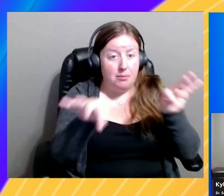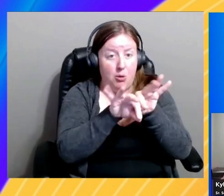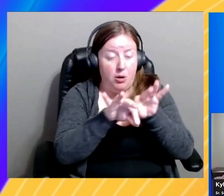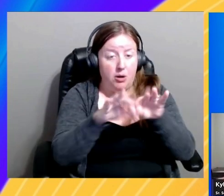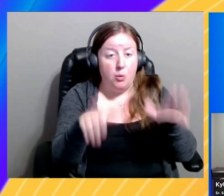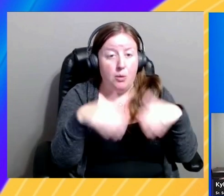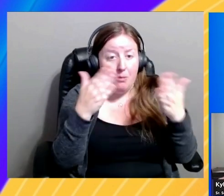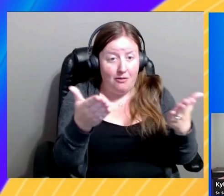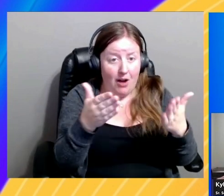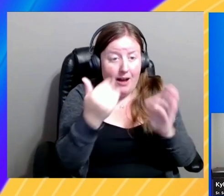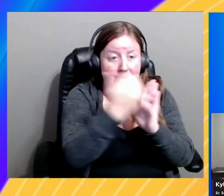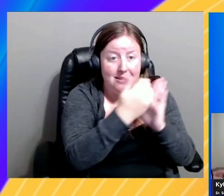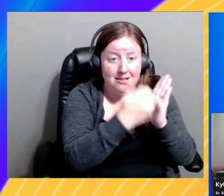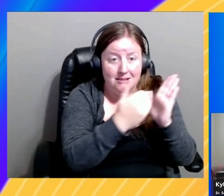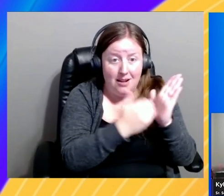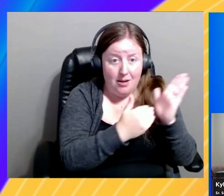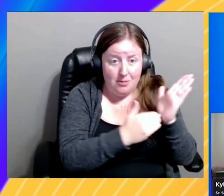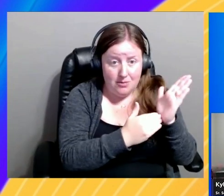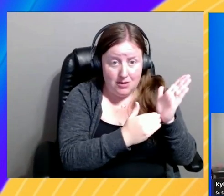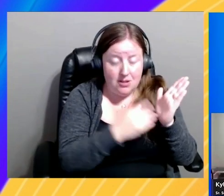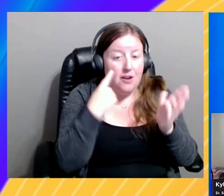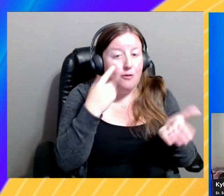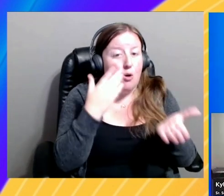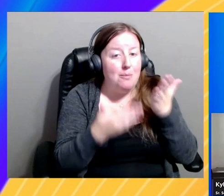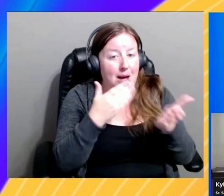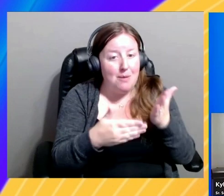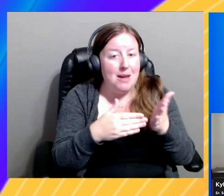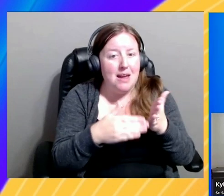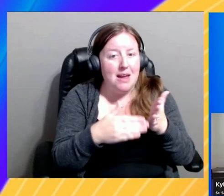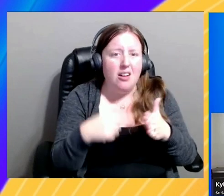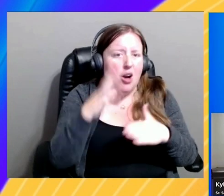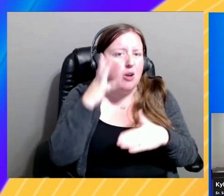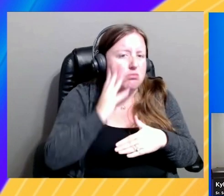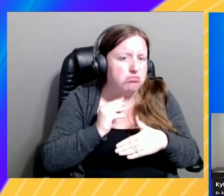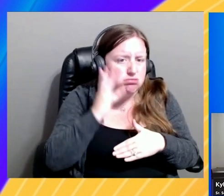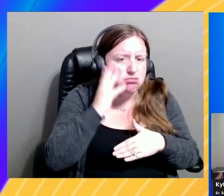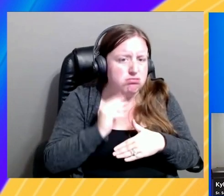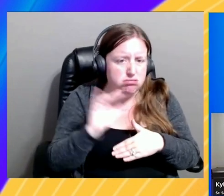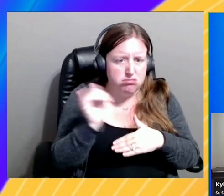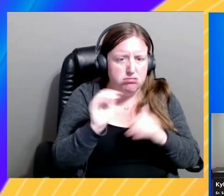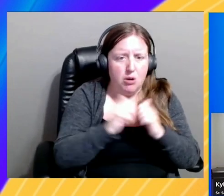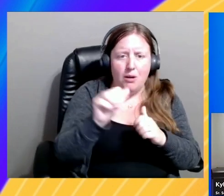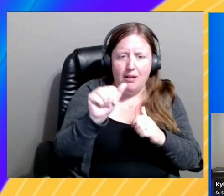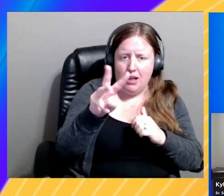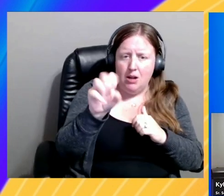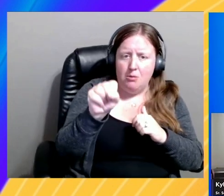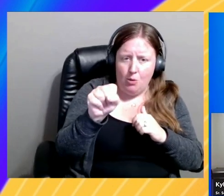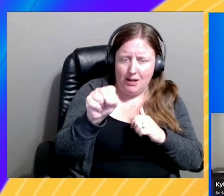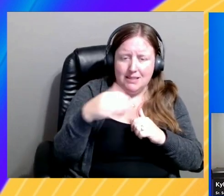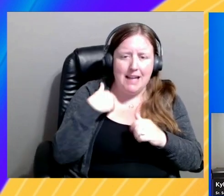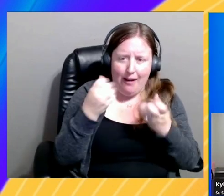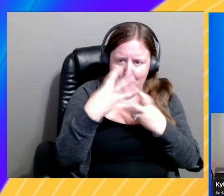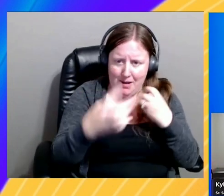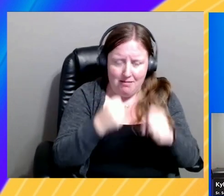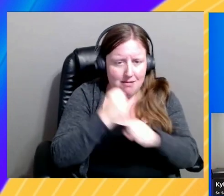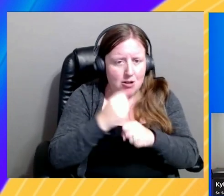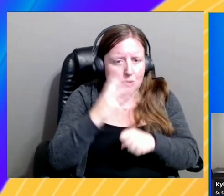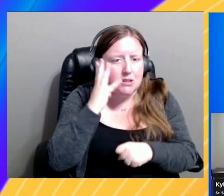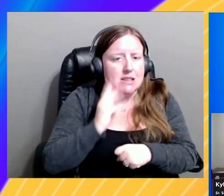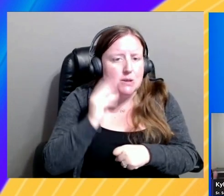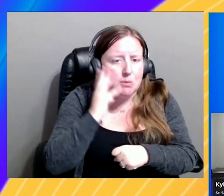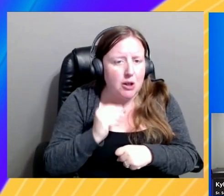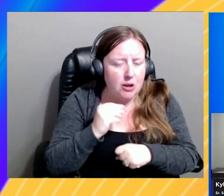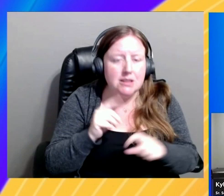steps for those that may even be seasoned with AWS and have that years of experience. But for a